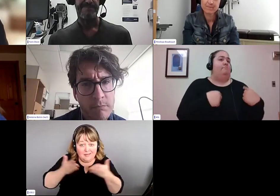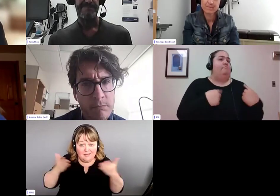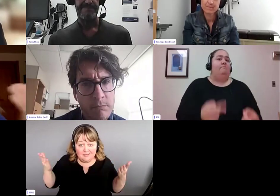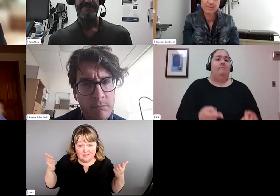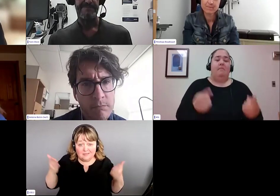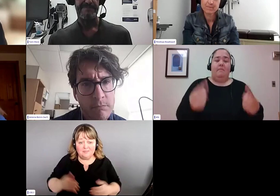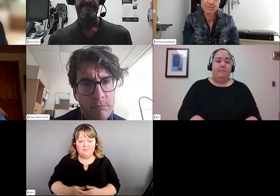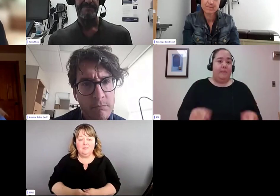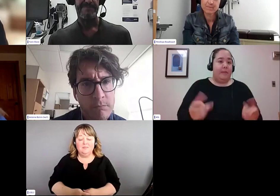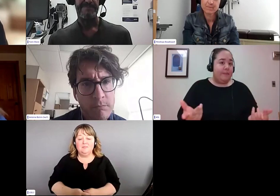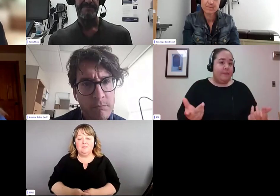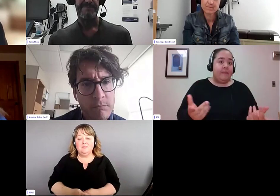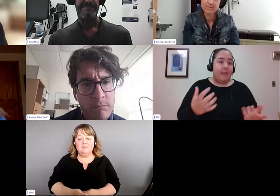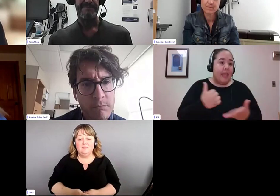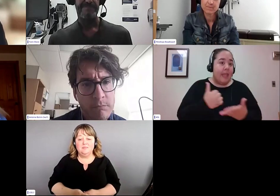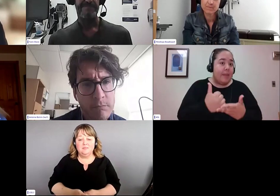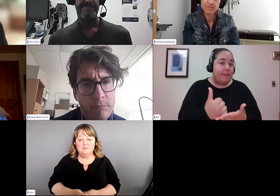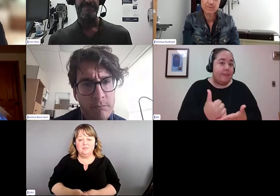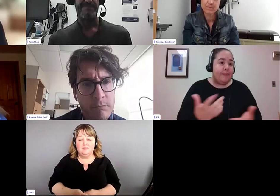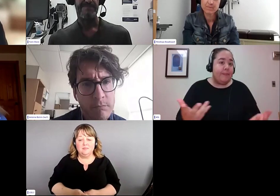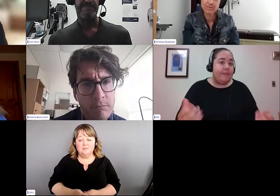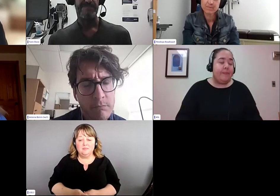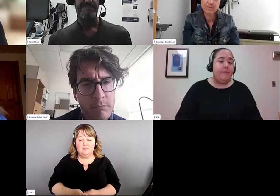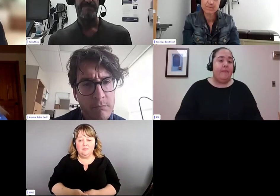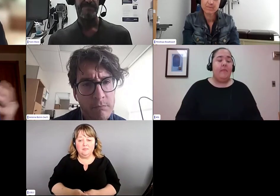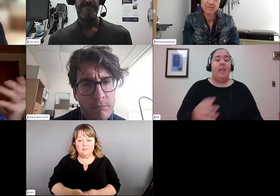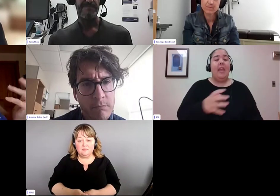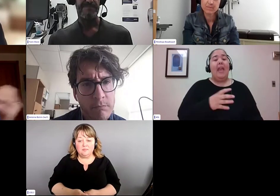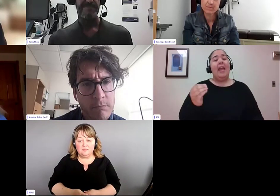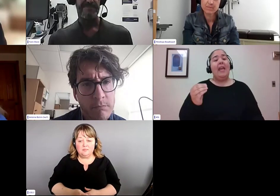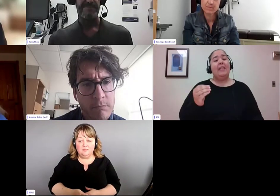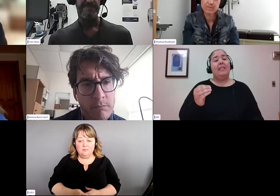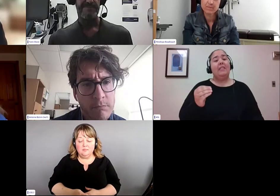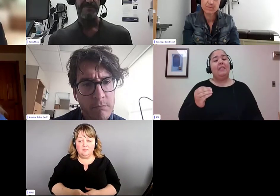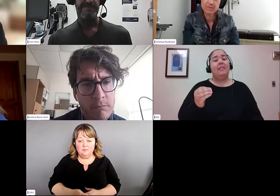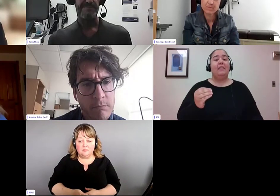exists, helping. And